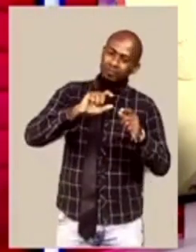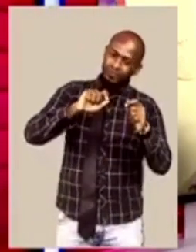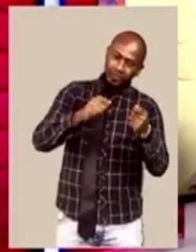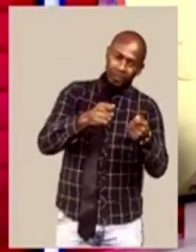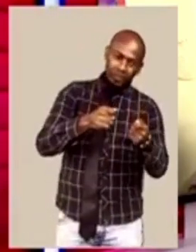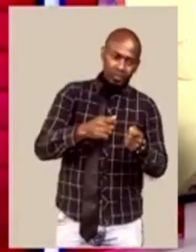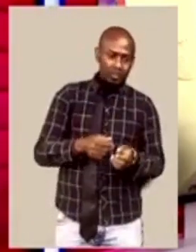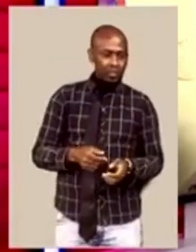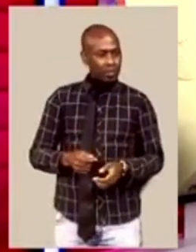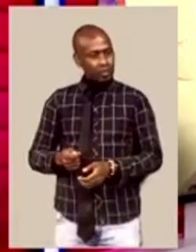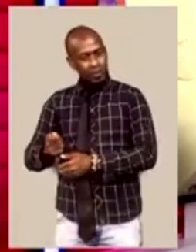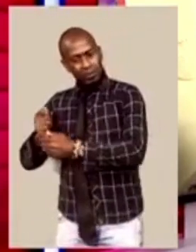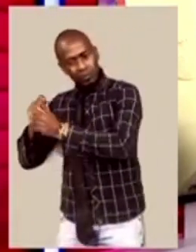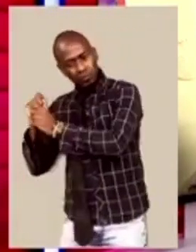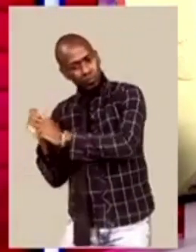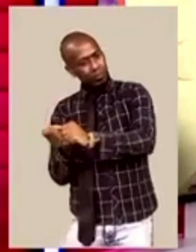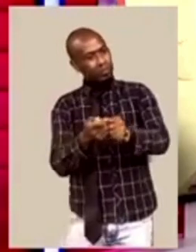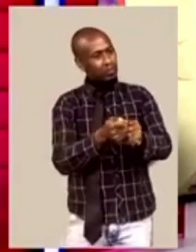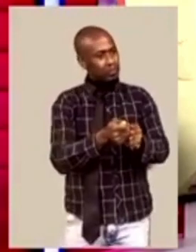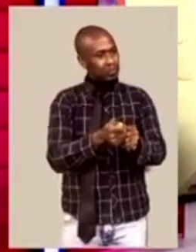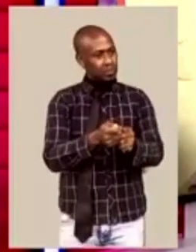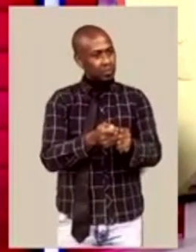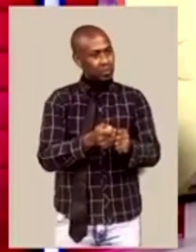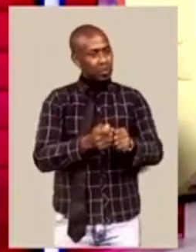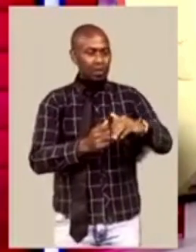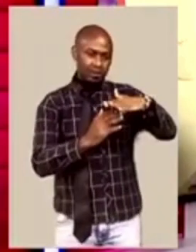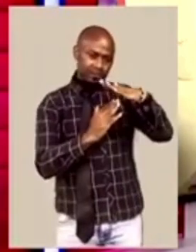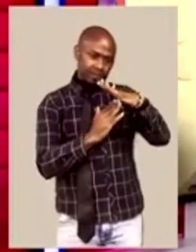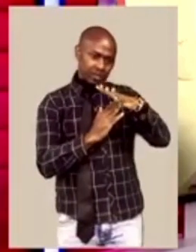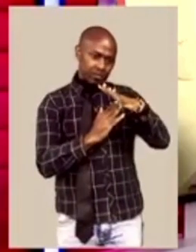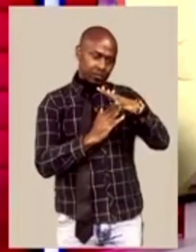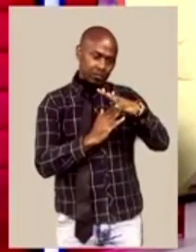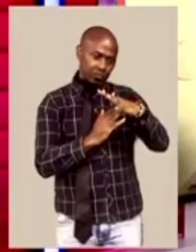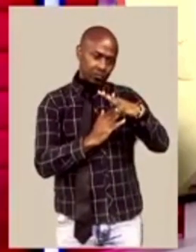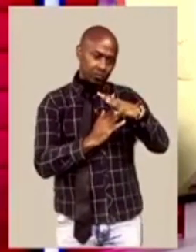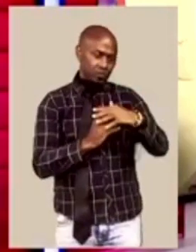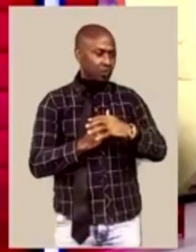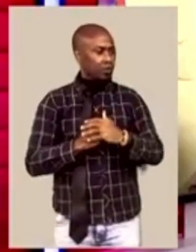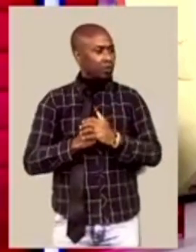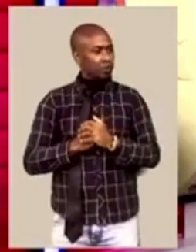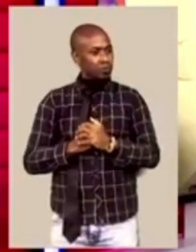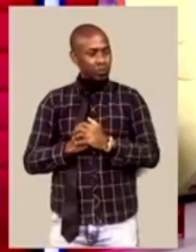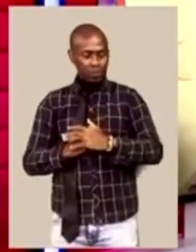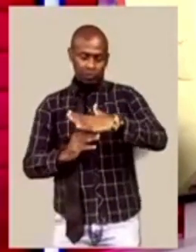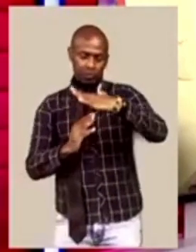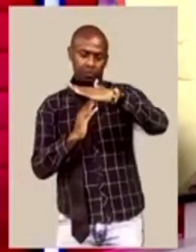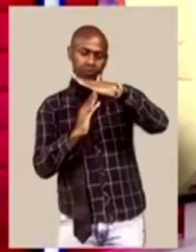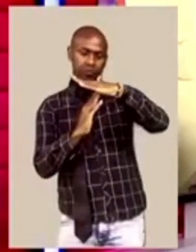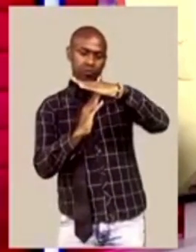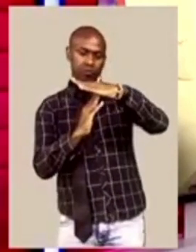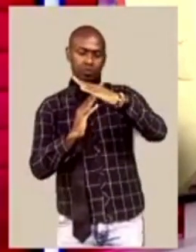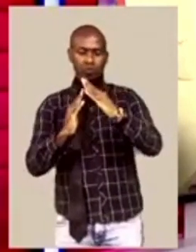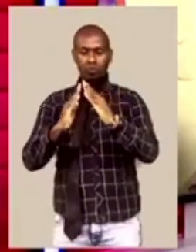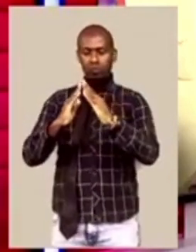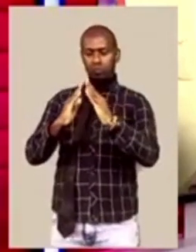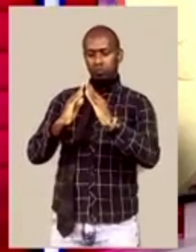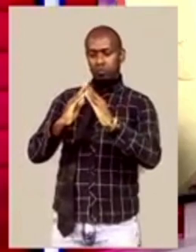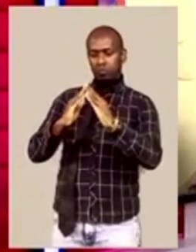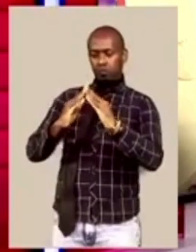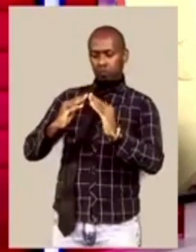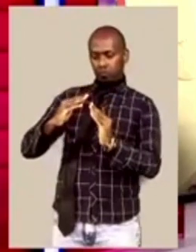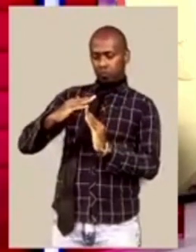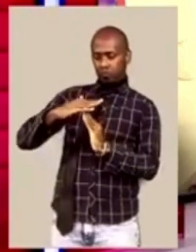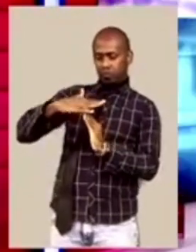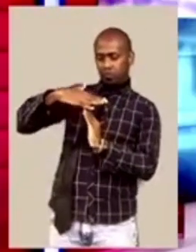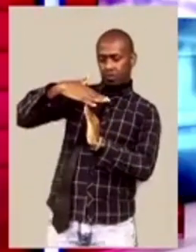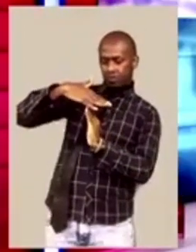not to We is shut down. when the whole scene, we would people 500 billion. 30 billion! It is